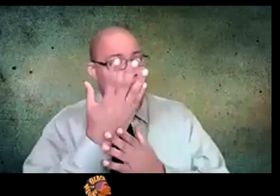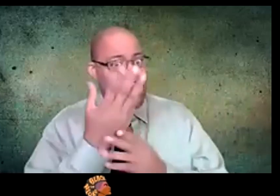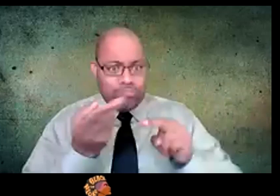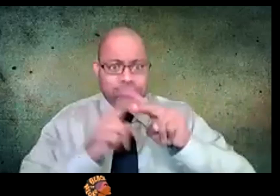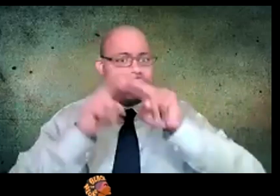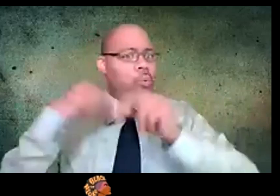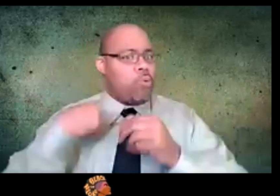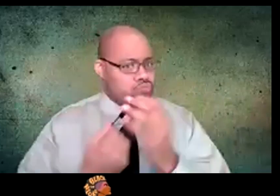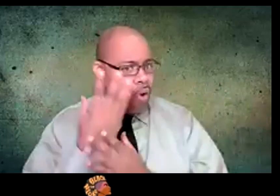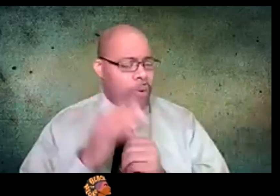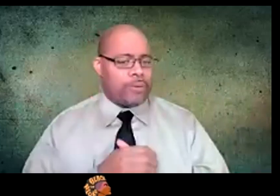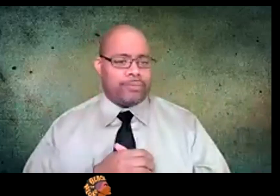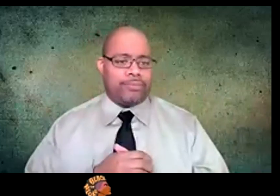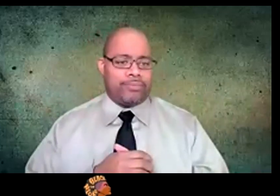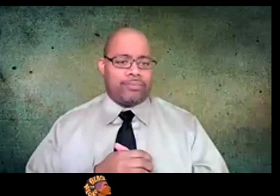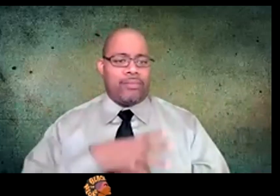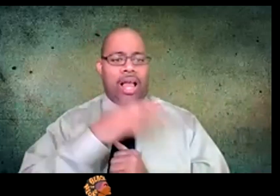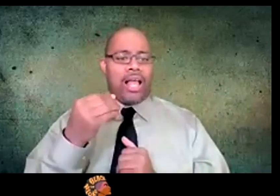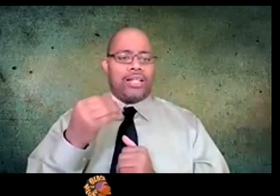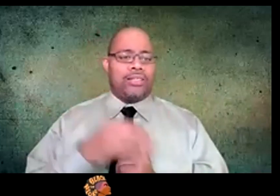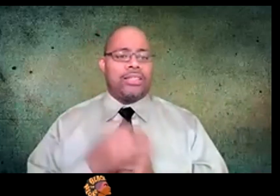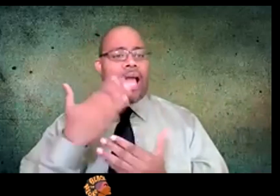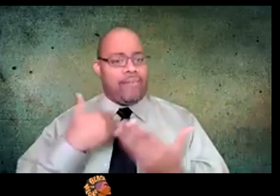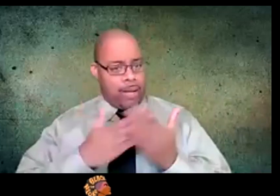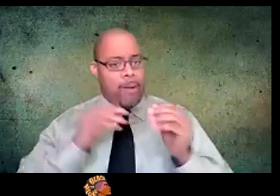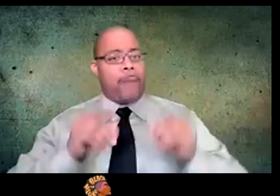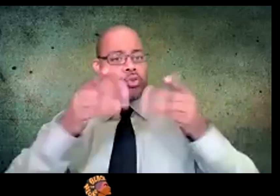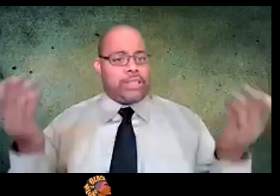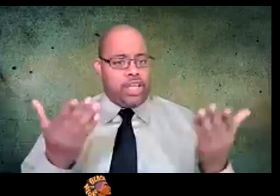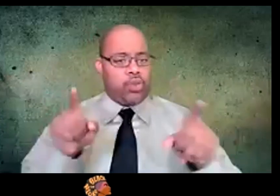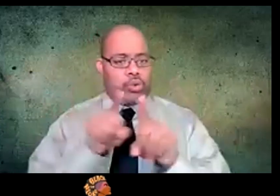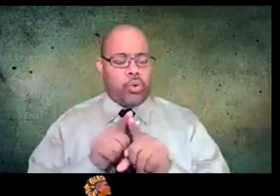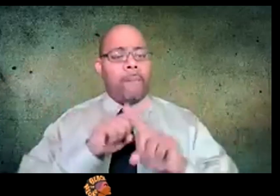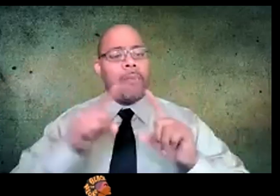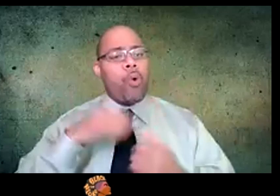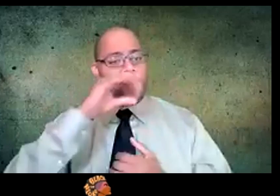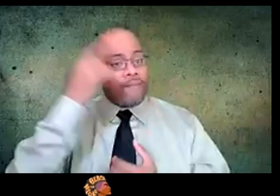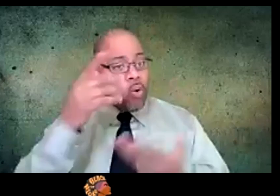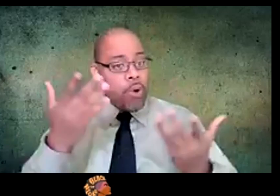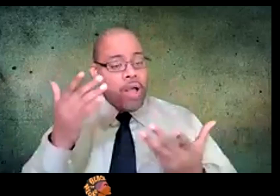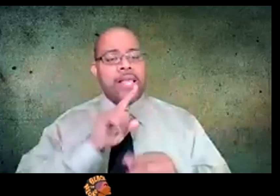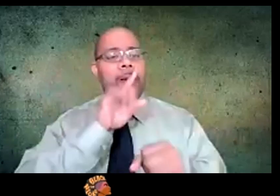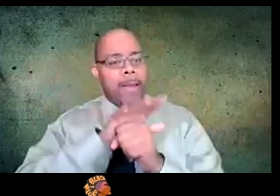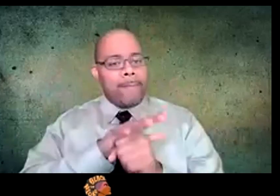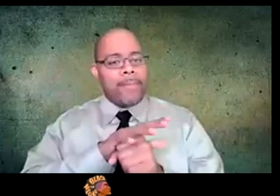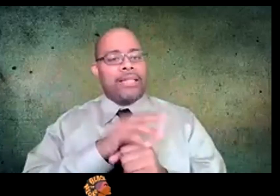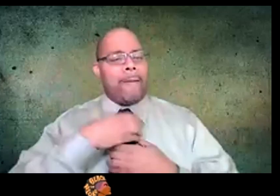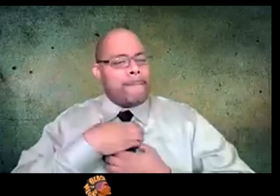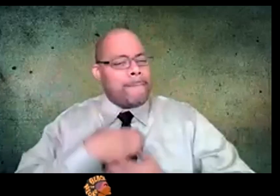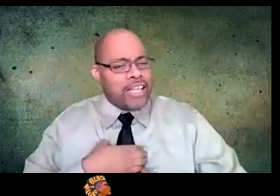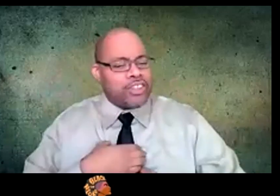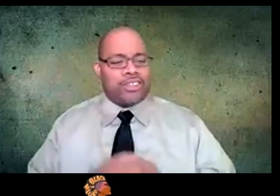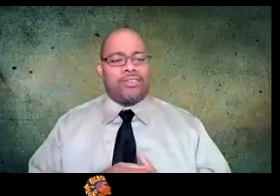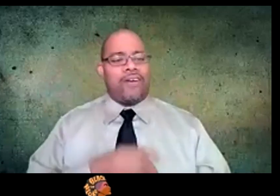rate, and there are opportunities here as well. But what we're looking for is a commitment and passion